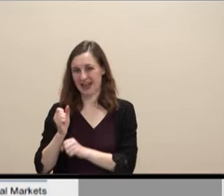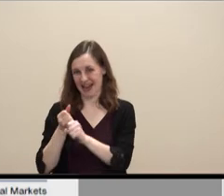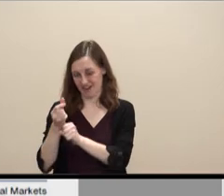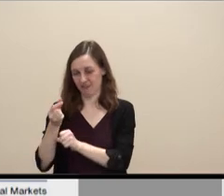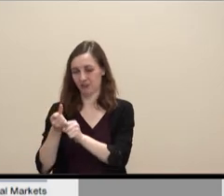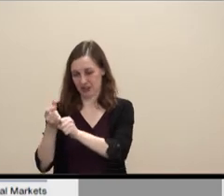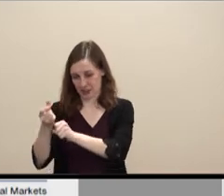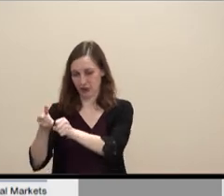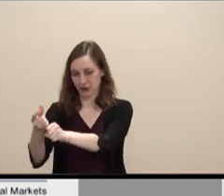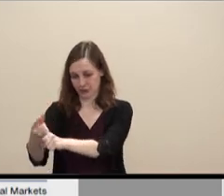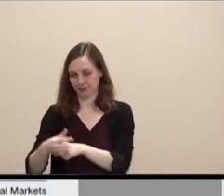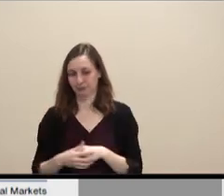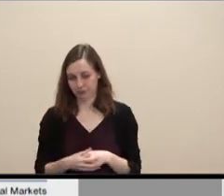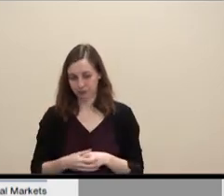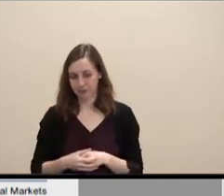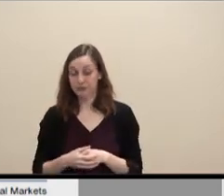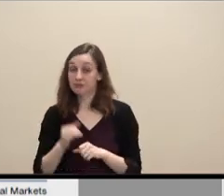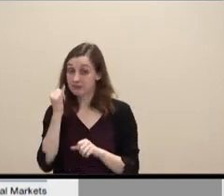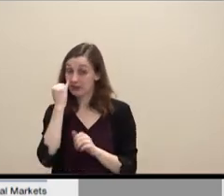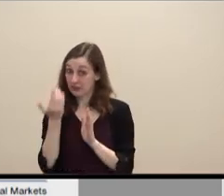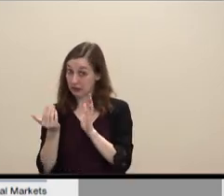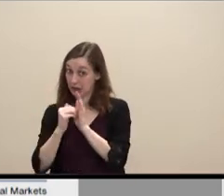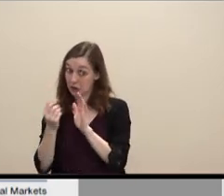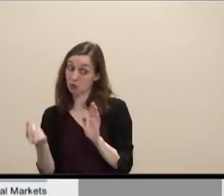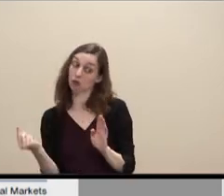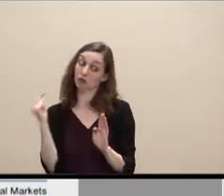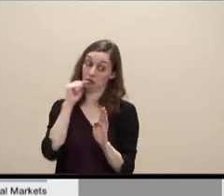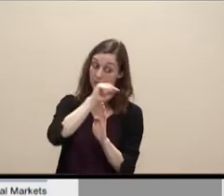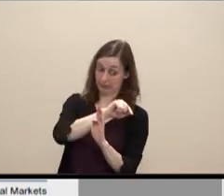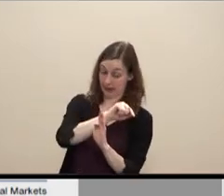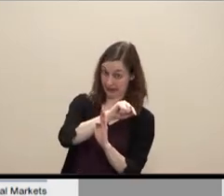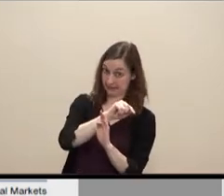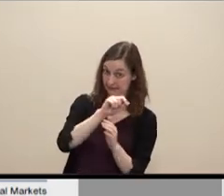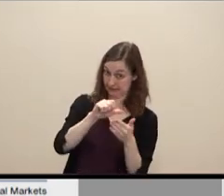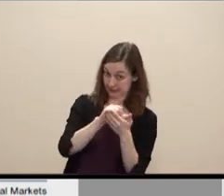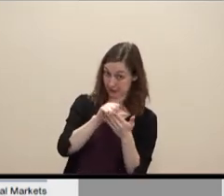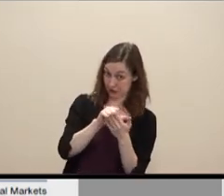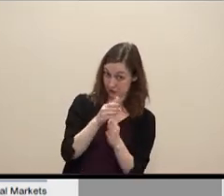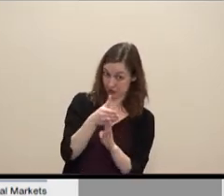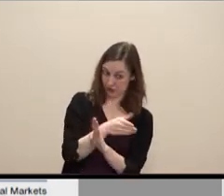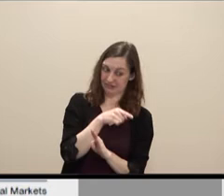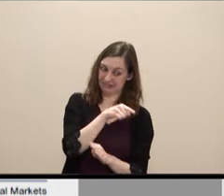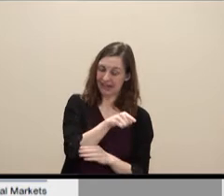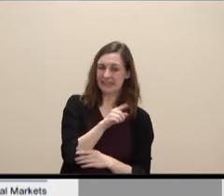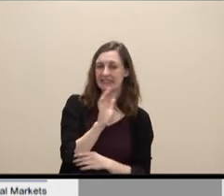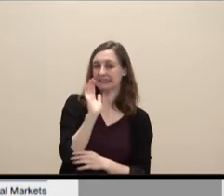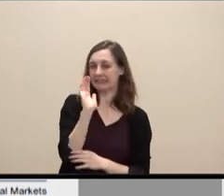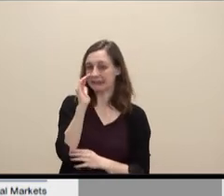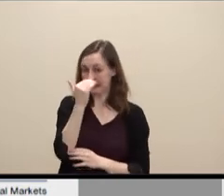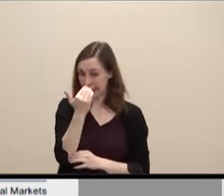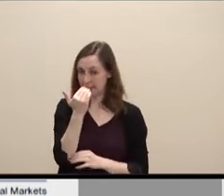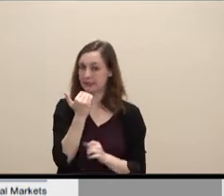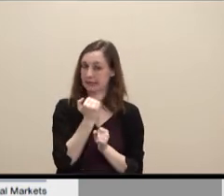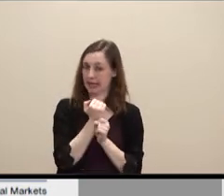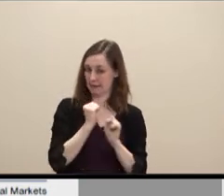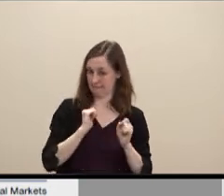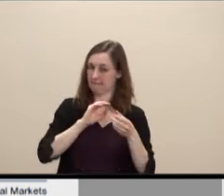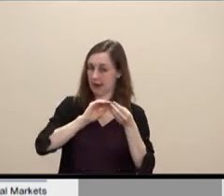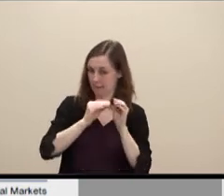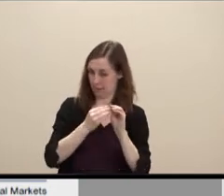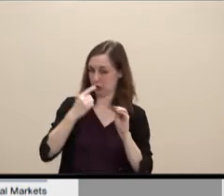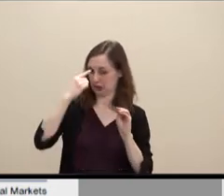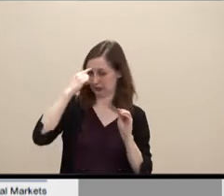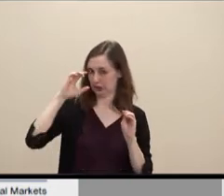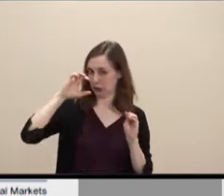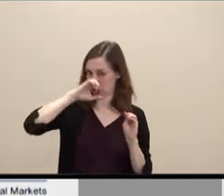and refer back to the page prior, that's pretty conservative based upon where you guys have been over the preceding 10